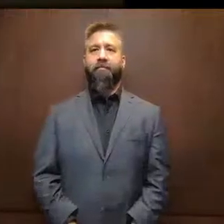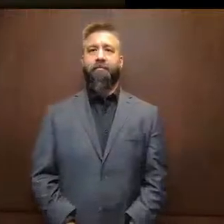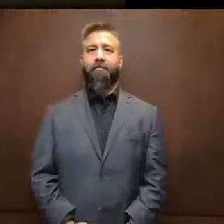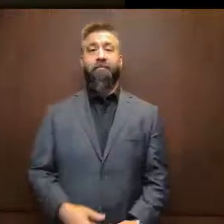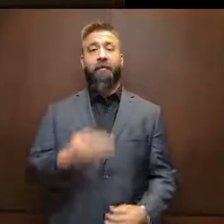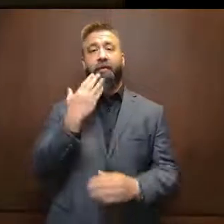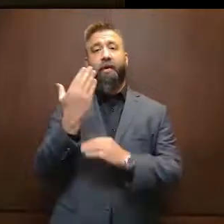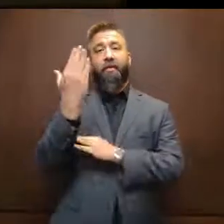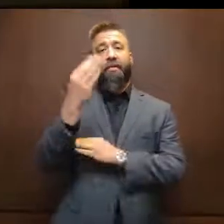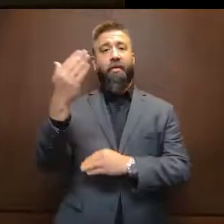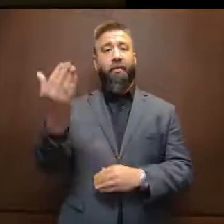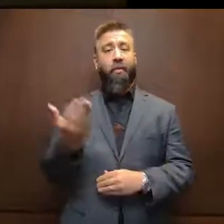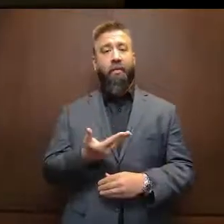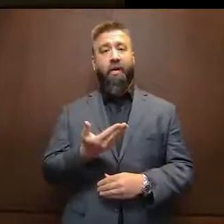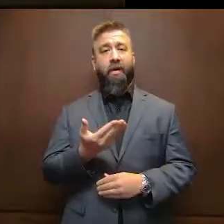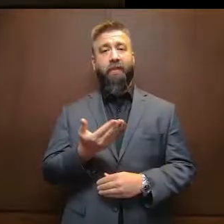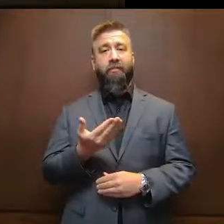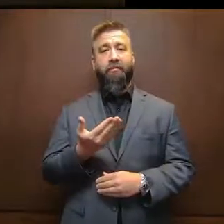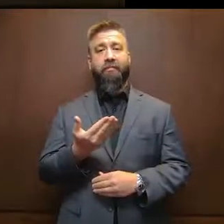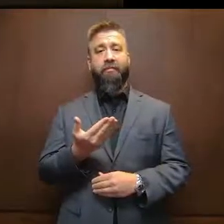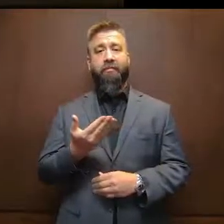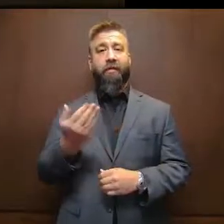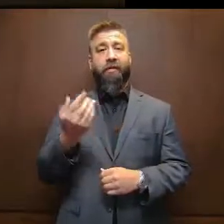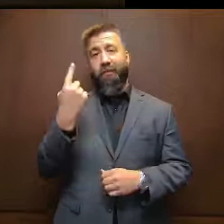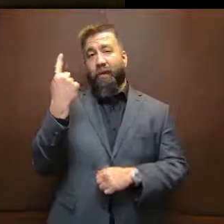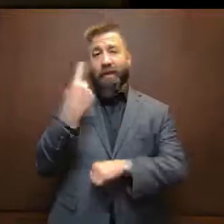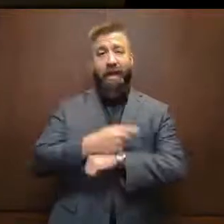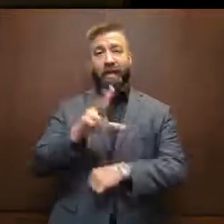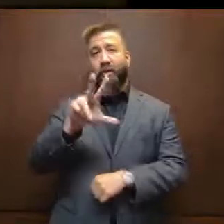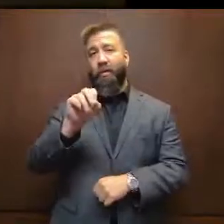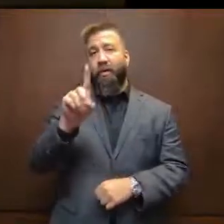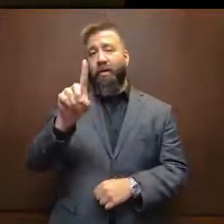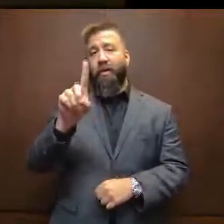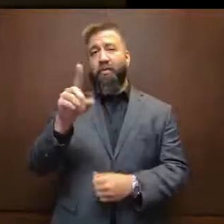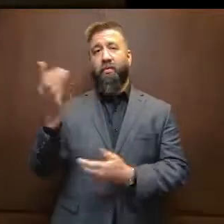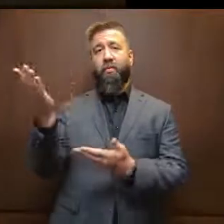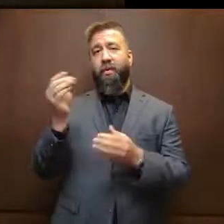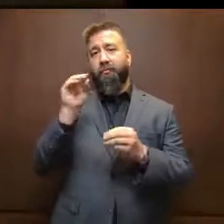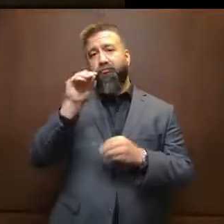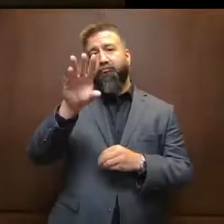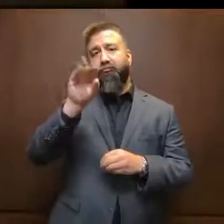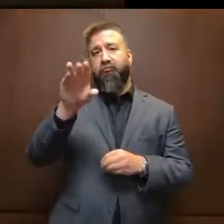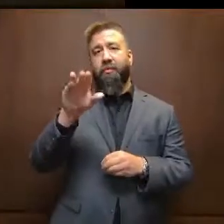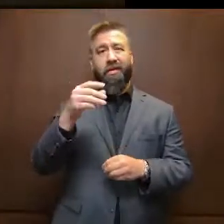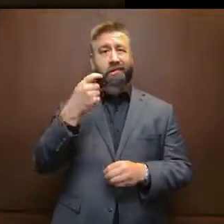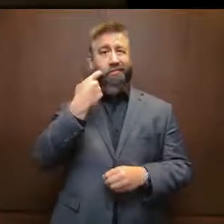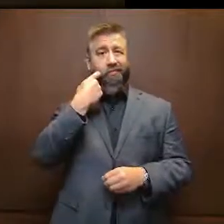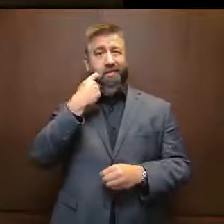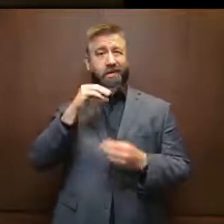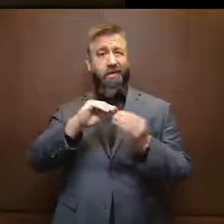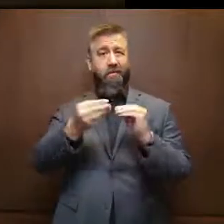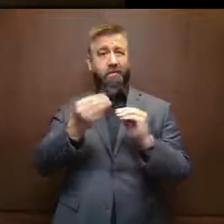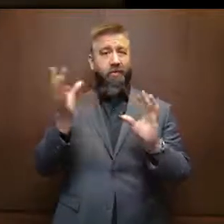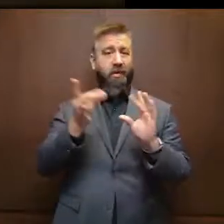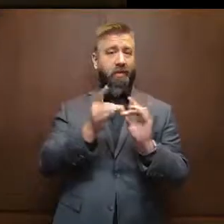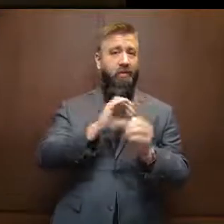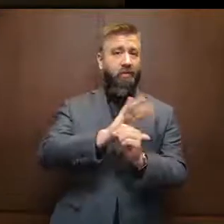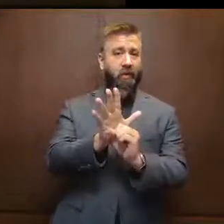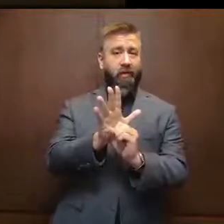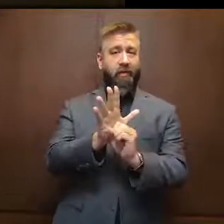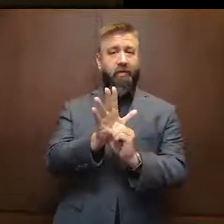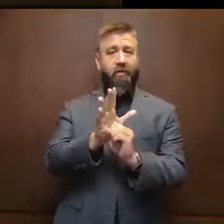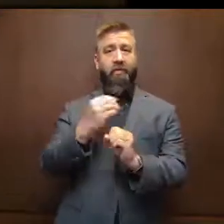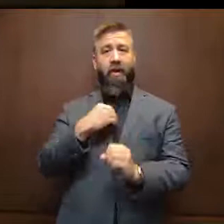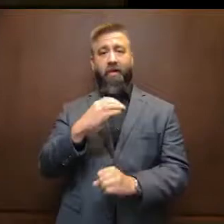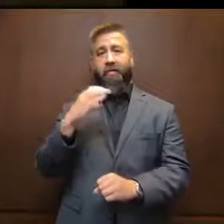Good afternoon. Welcome to the EMA office here for day 301, where we bring you the latest numbers on the COVID. Joined here with